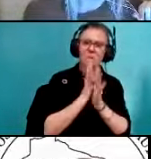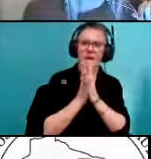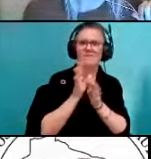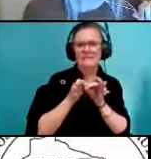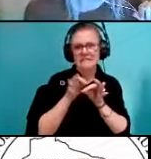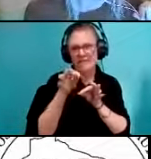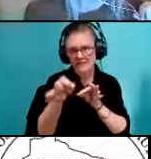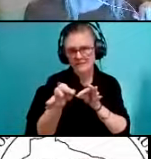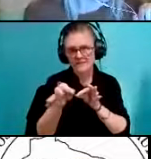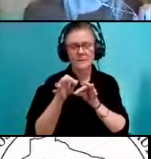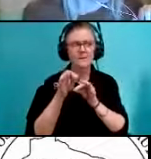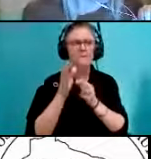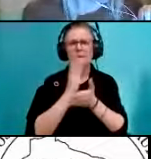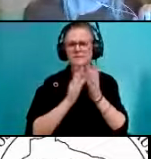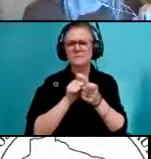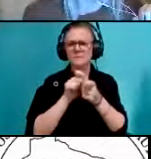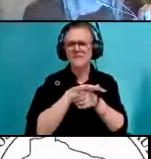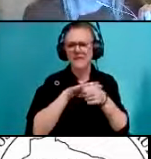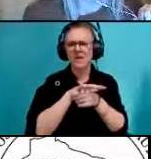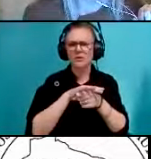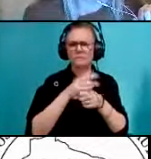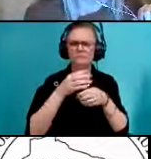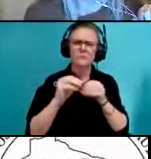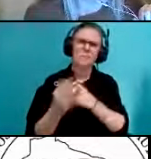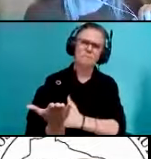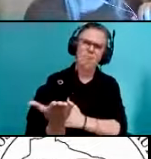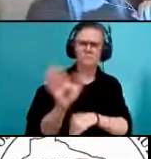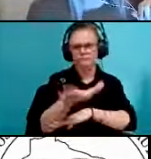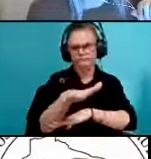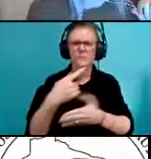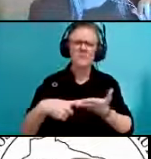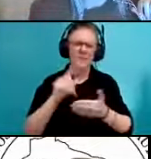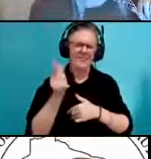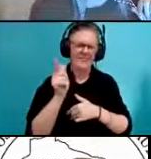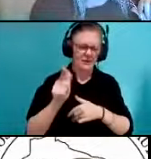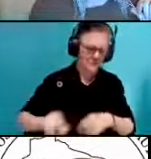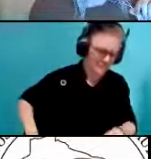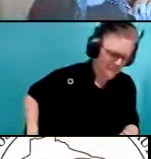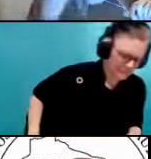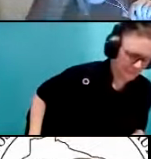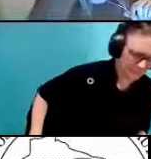delays in some locations during short periods of the day. And we'll talk about that a little bit more next.